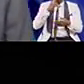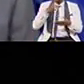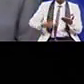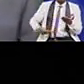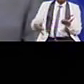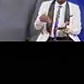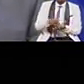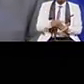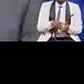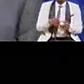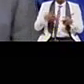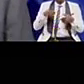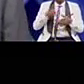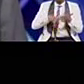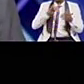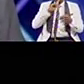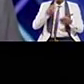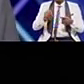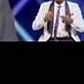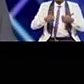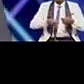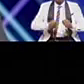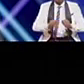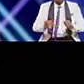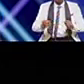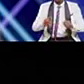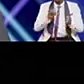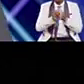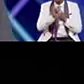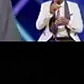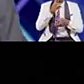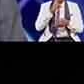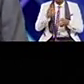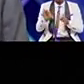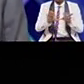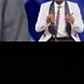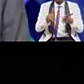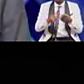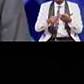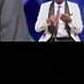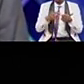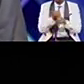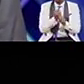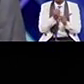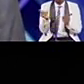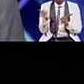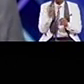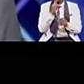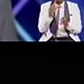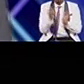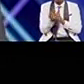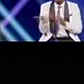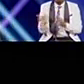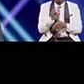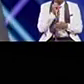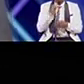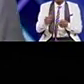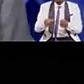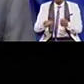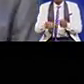What efforts are you making to ensure they don't perish, they don't get lost?